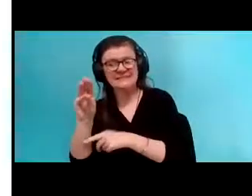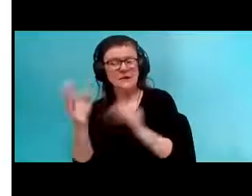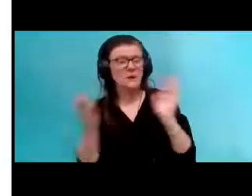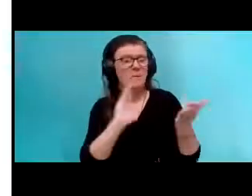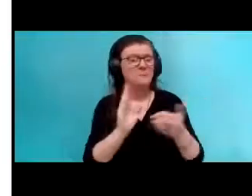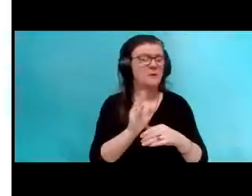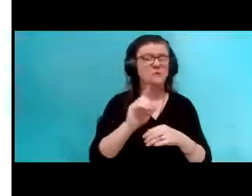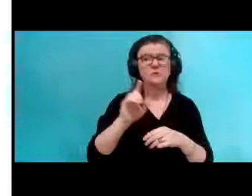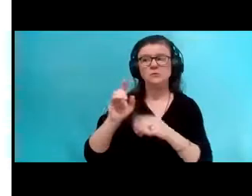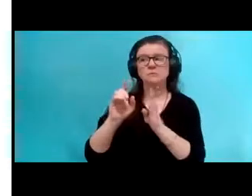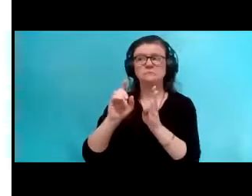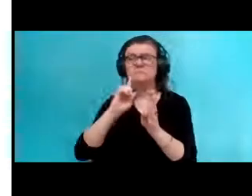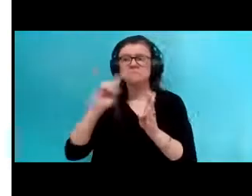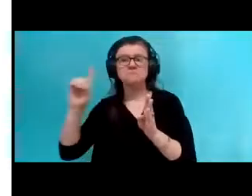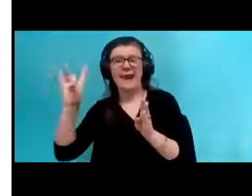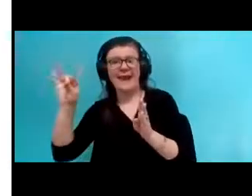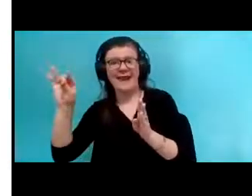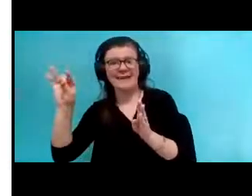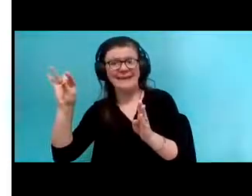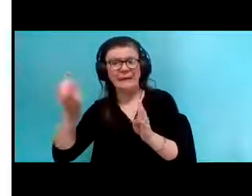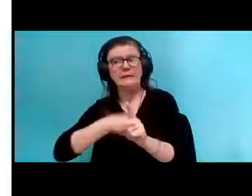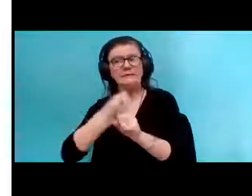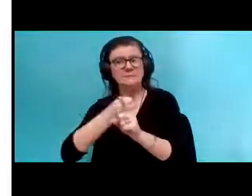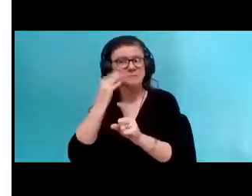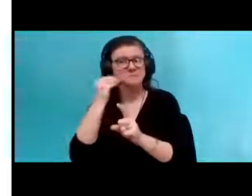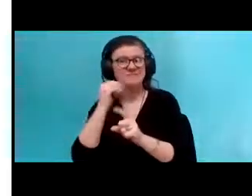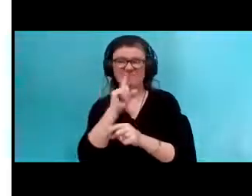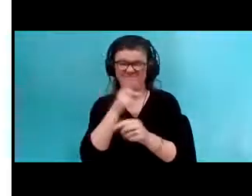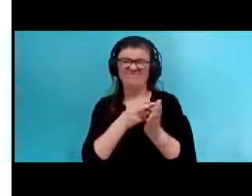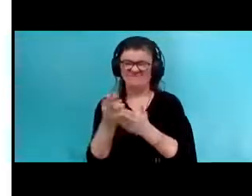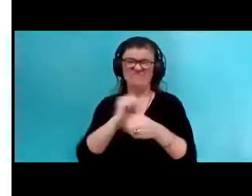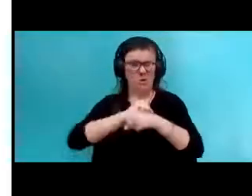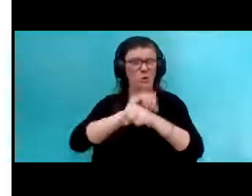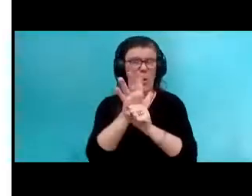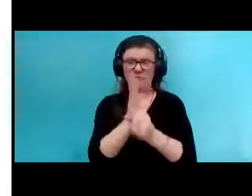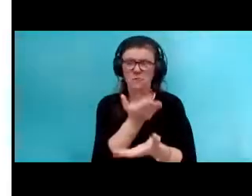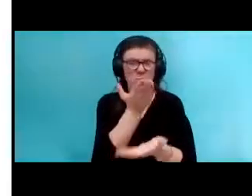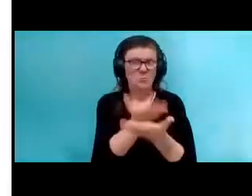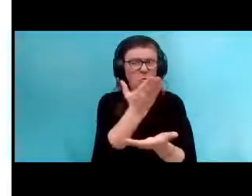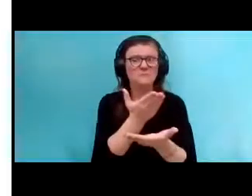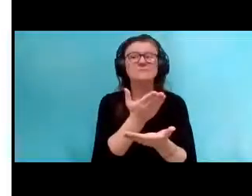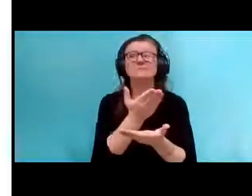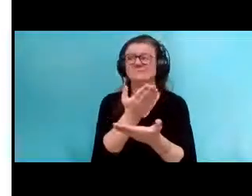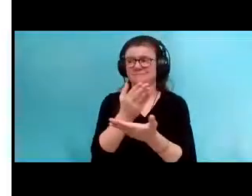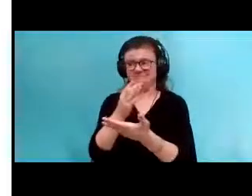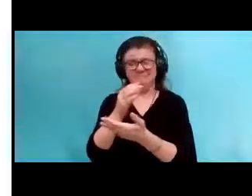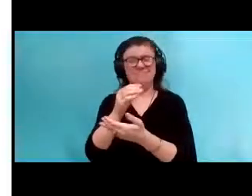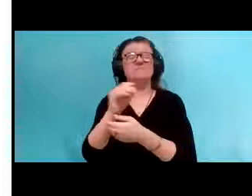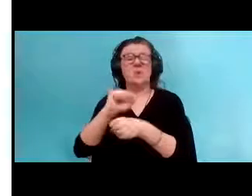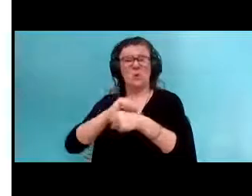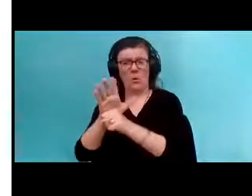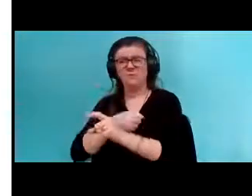over 80. We can only look at the COVID pandemic to see the importance of banding in this way.